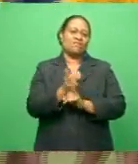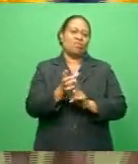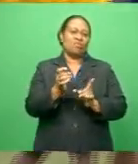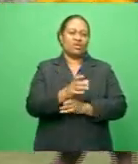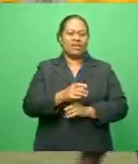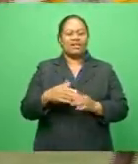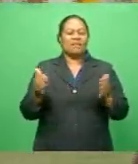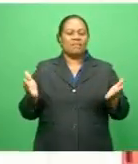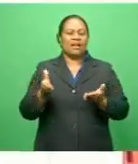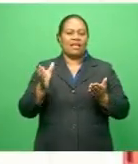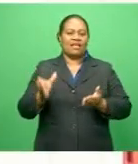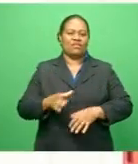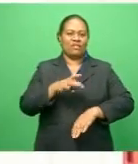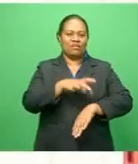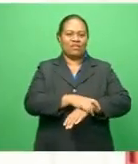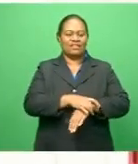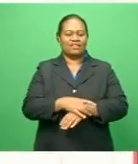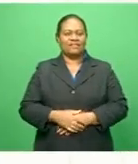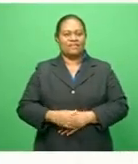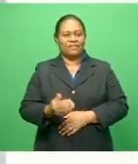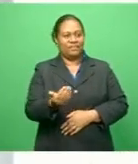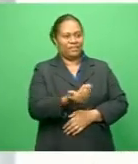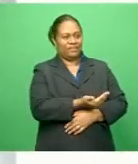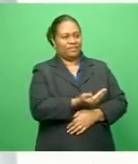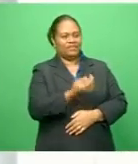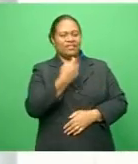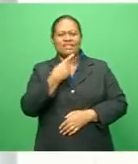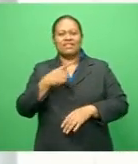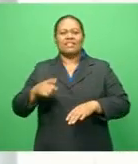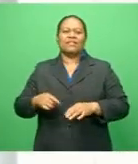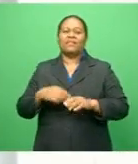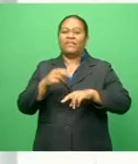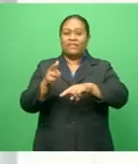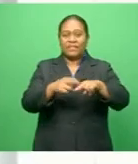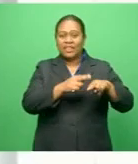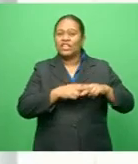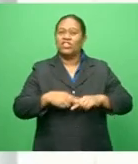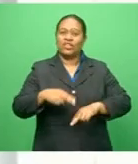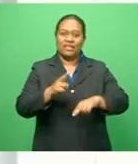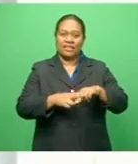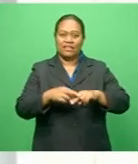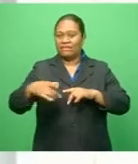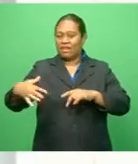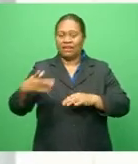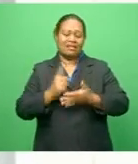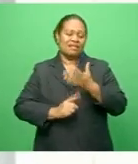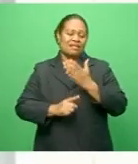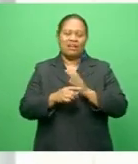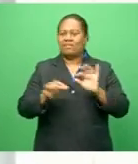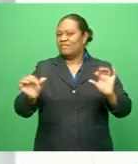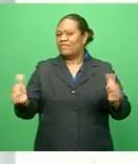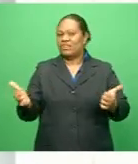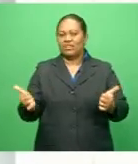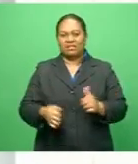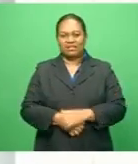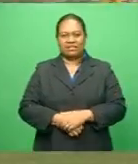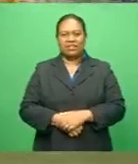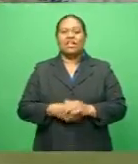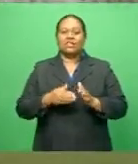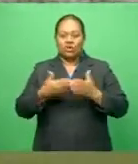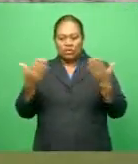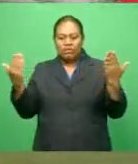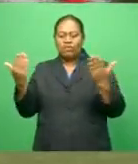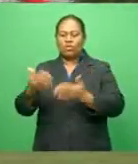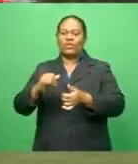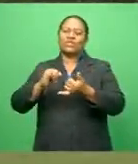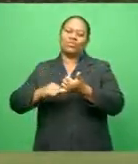for the Blues. Fiji Fact is done, it's over. And our focus is on Sukuna Bowl now, as we are